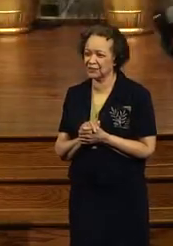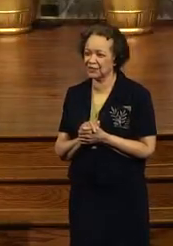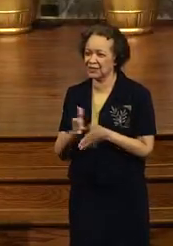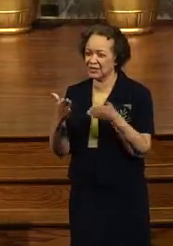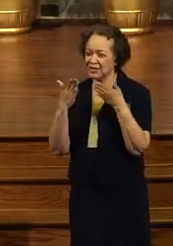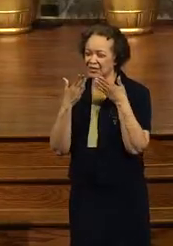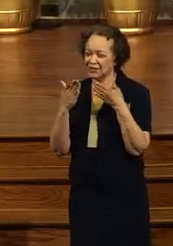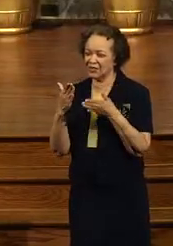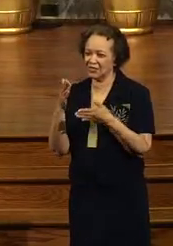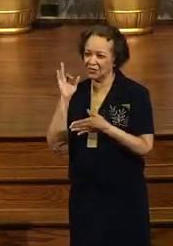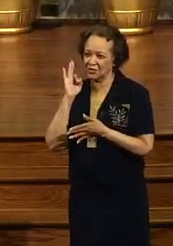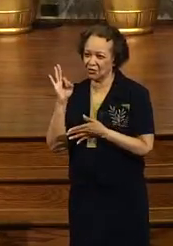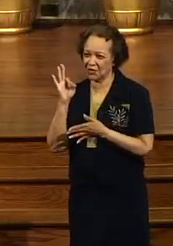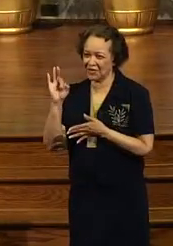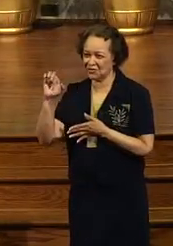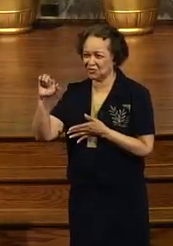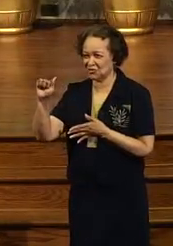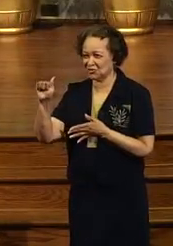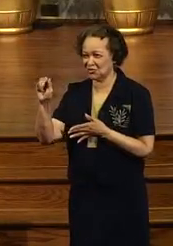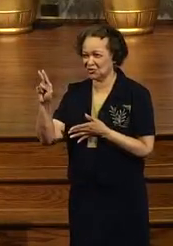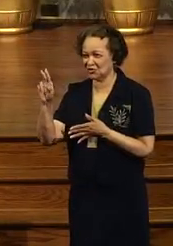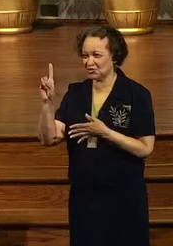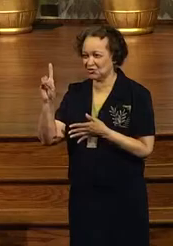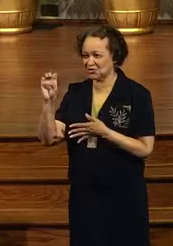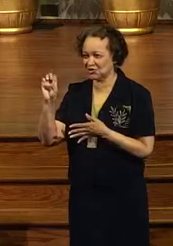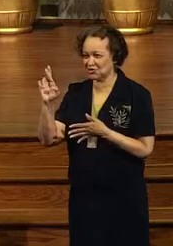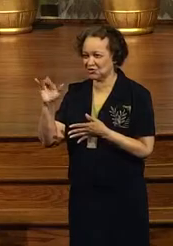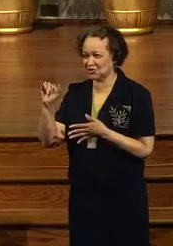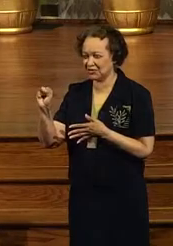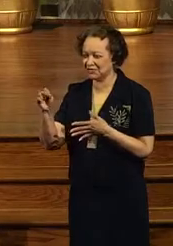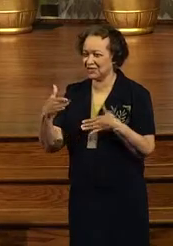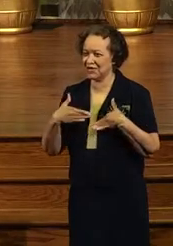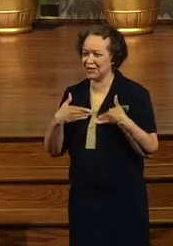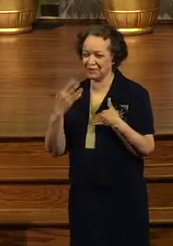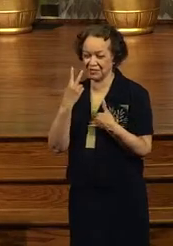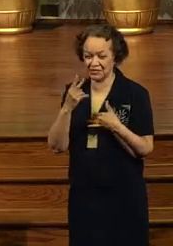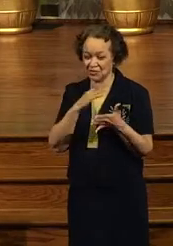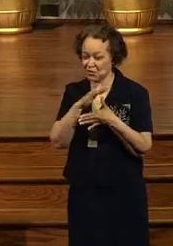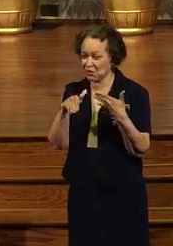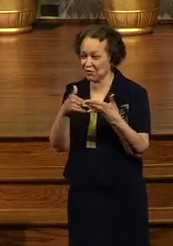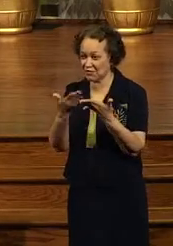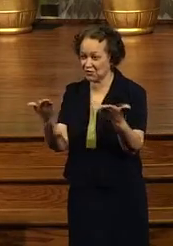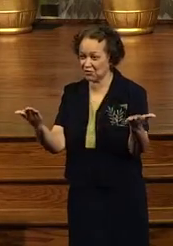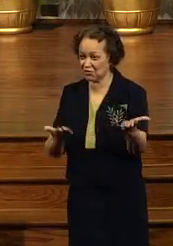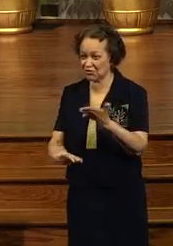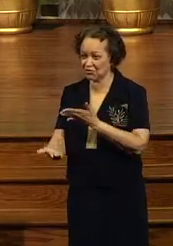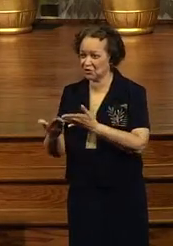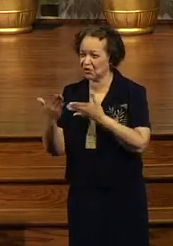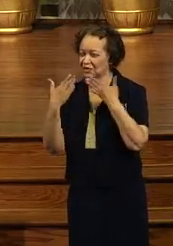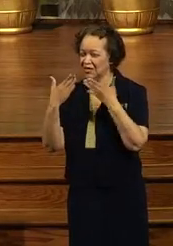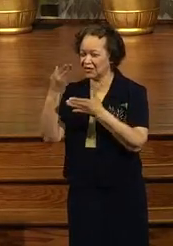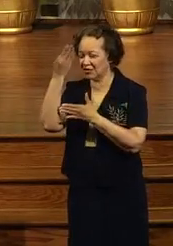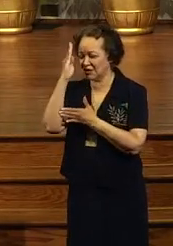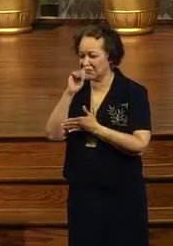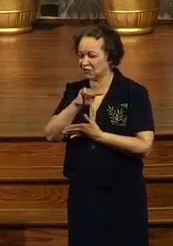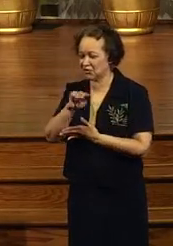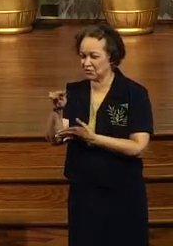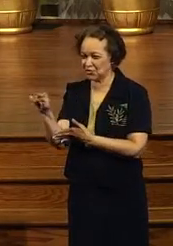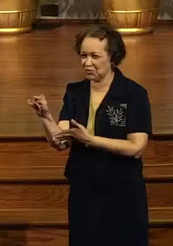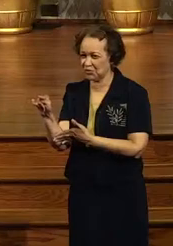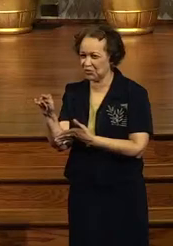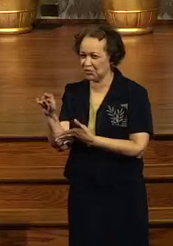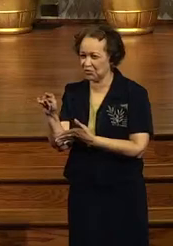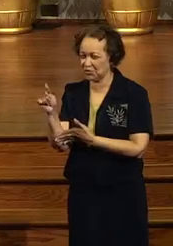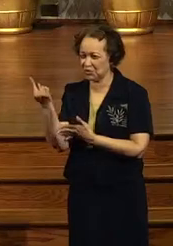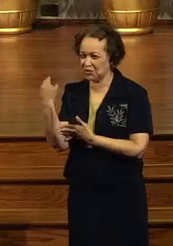Thank you, Pastor Saunders. We are delighted to see each and every one of you here this morning. And we thank God for you. This morning, we'd like to just